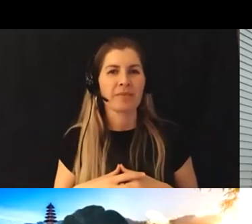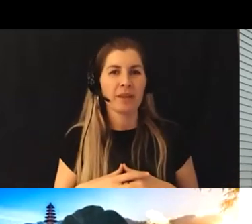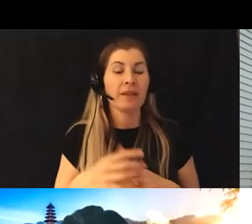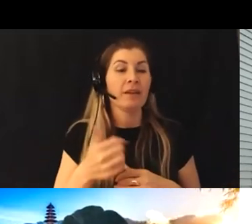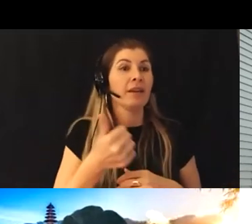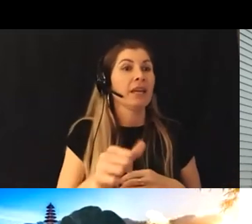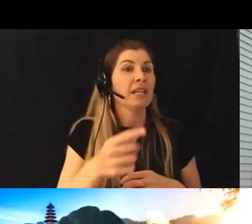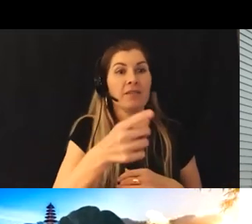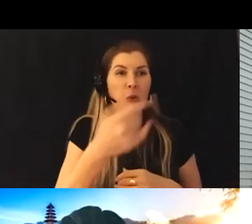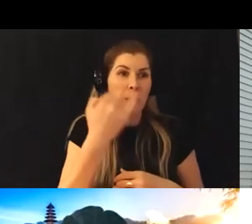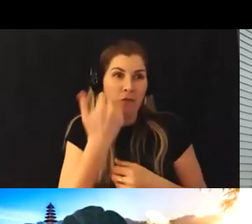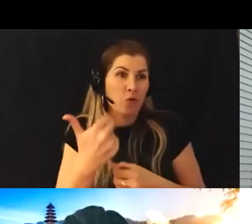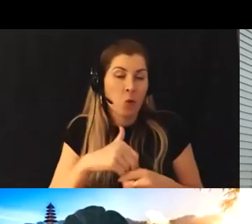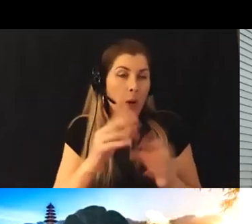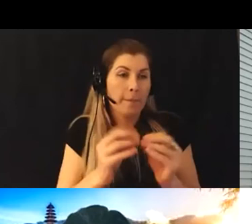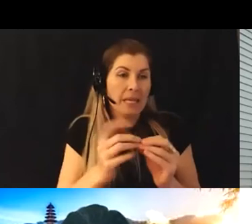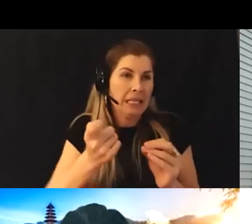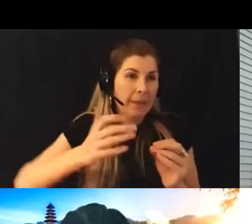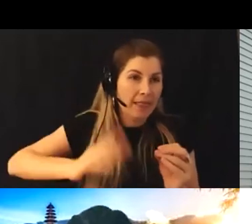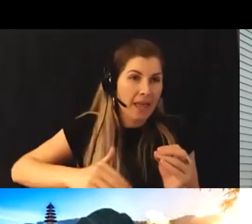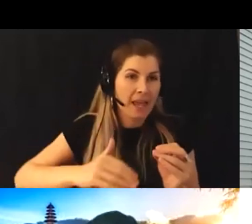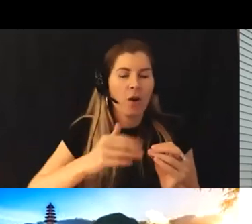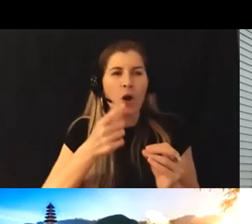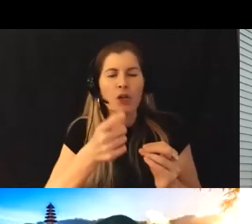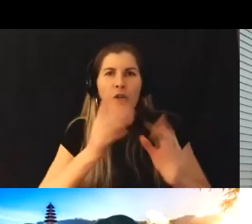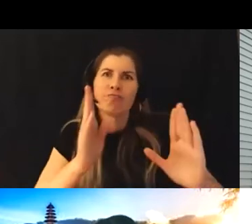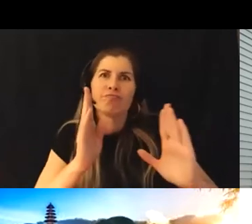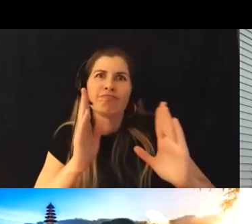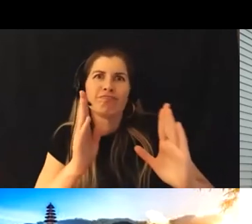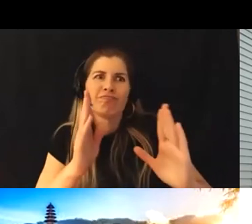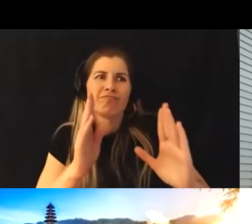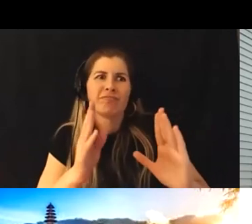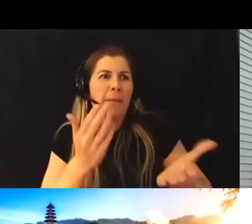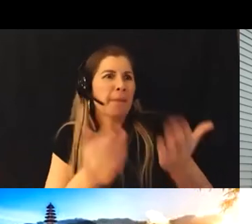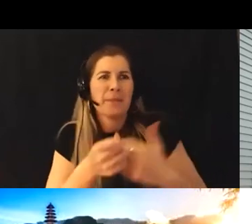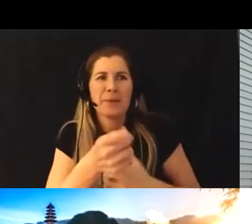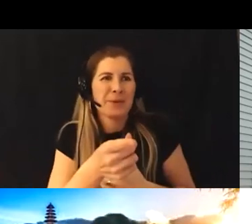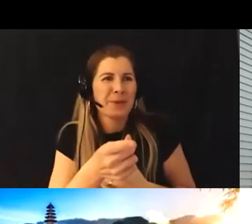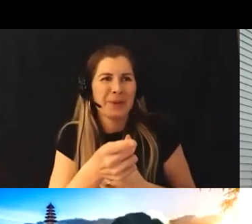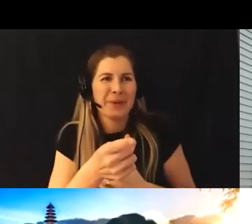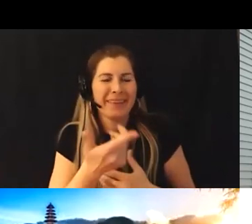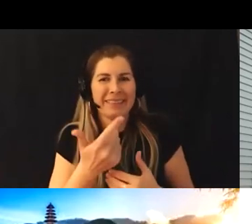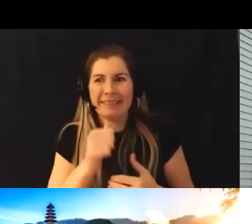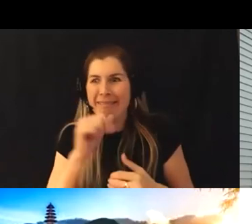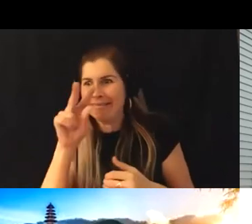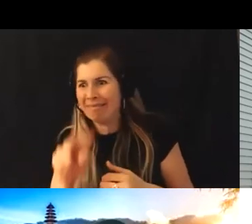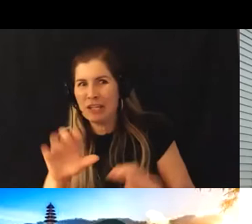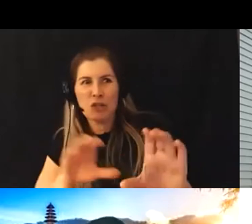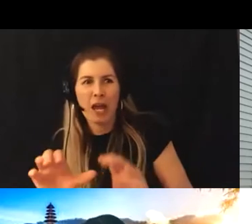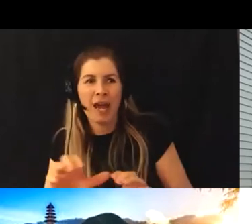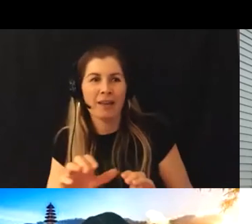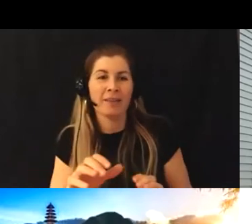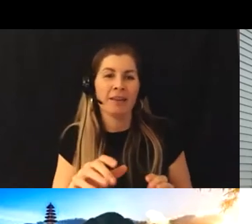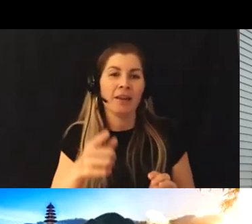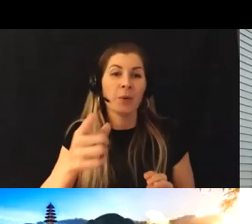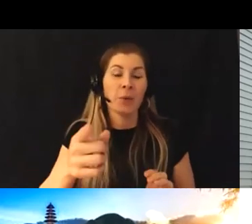that came in a little late, or if you've just been so focused on the conversation that you haven't been able to keep track of the chat, because there's some tremendous stuff in